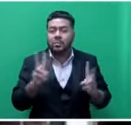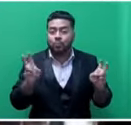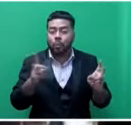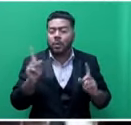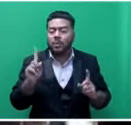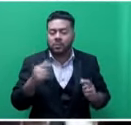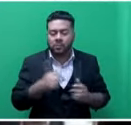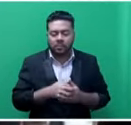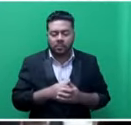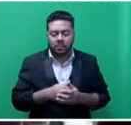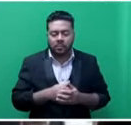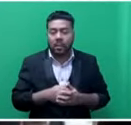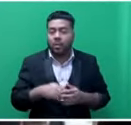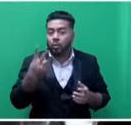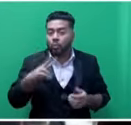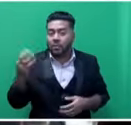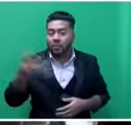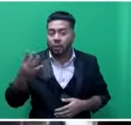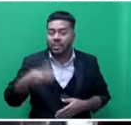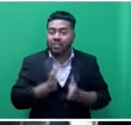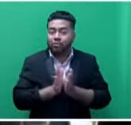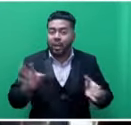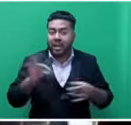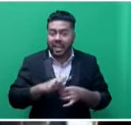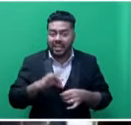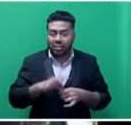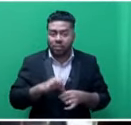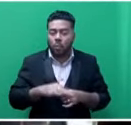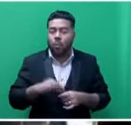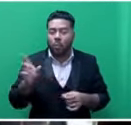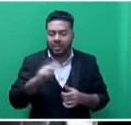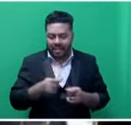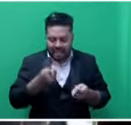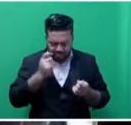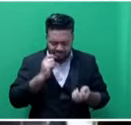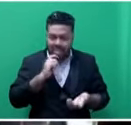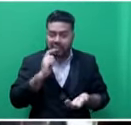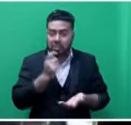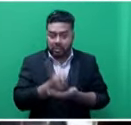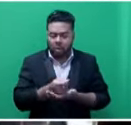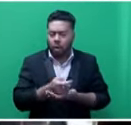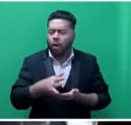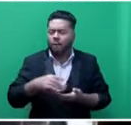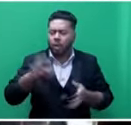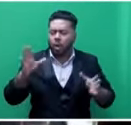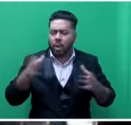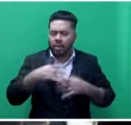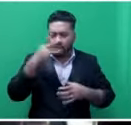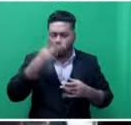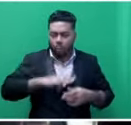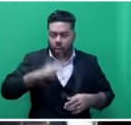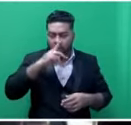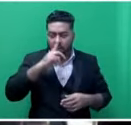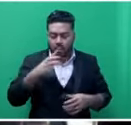sir, the 2014 general election was a testament to the collective will of the people